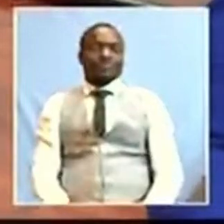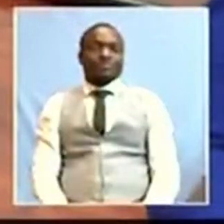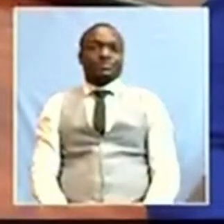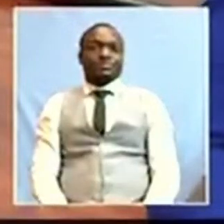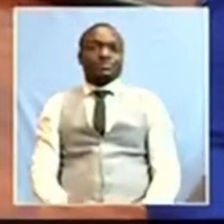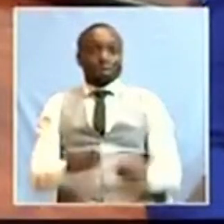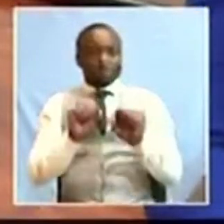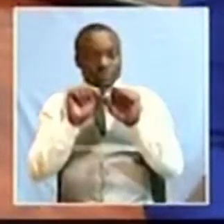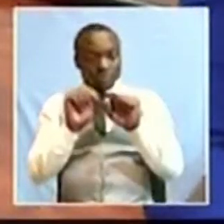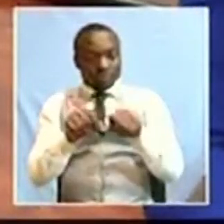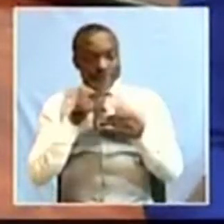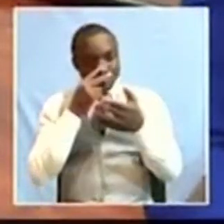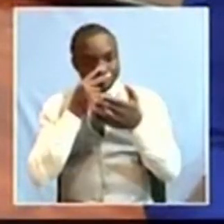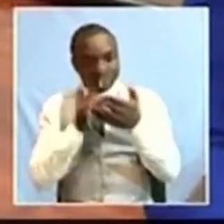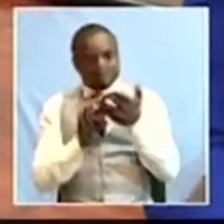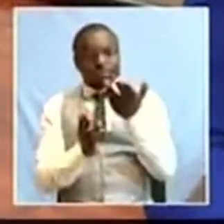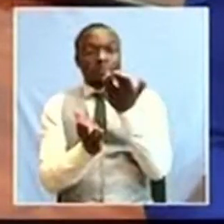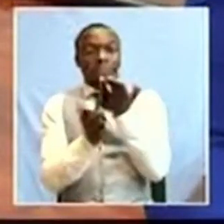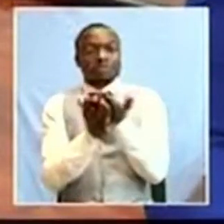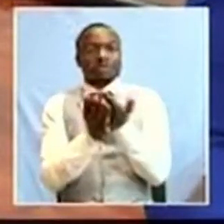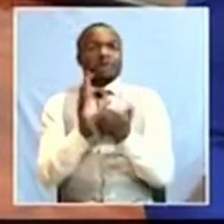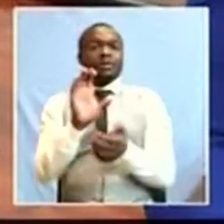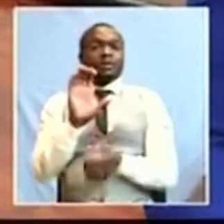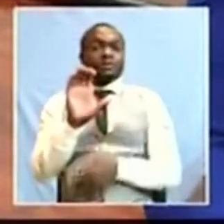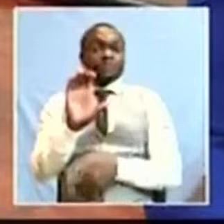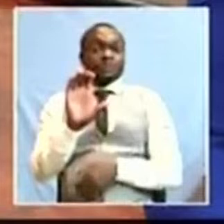Refer to Appendix C.